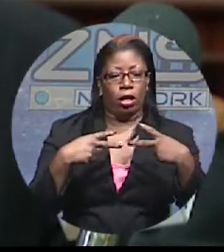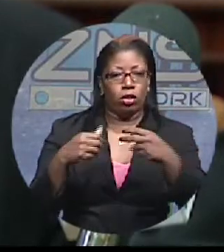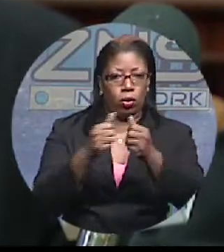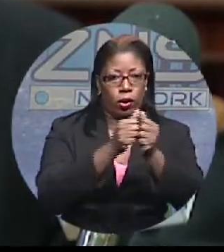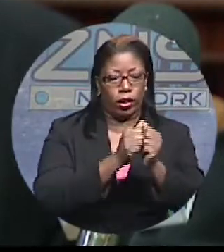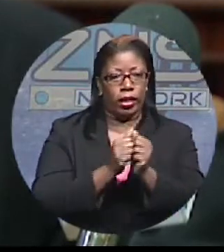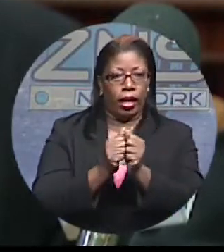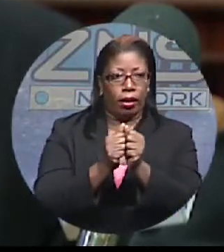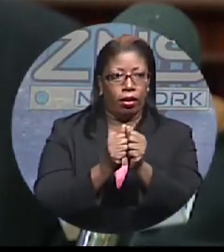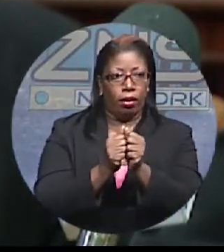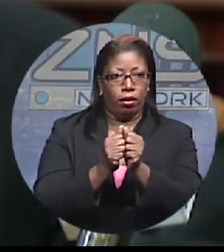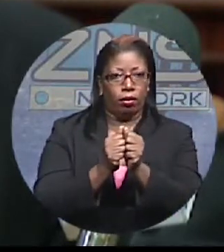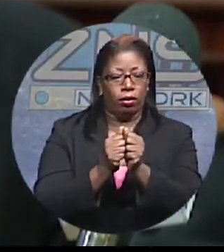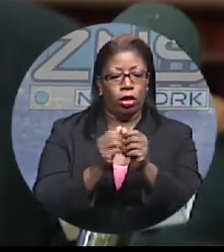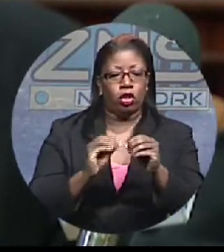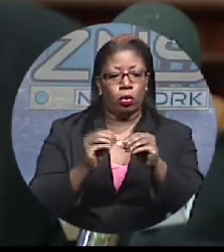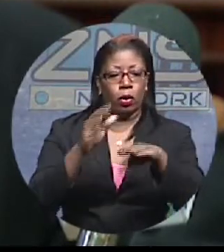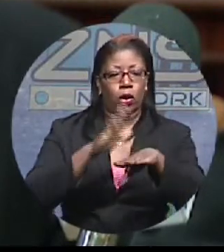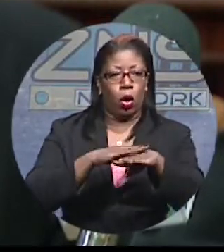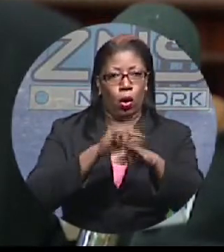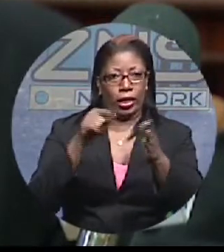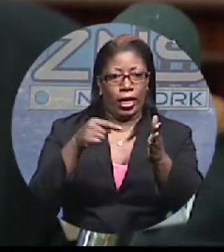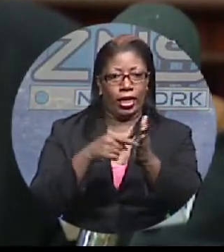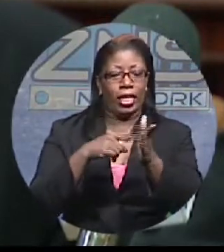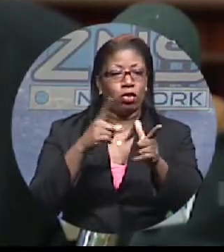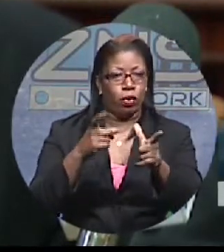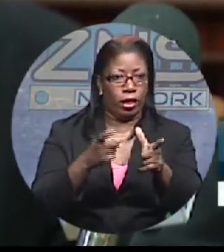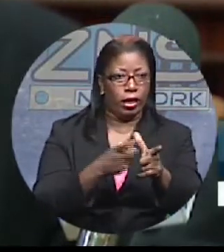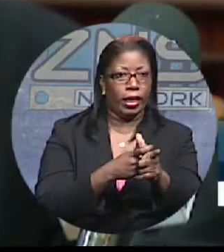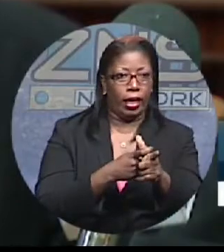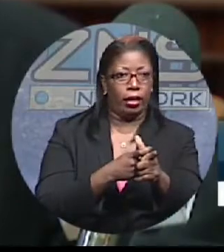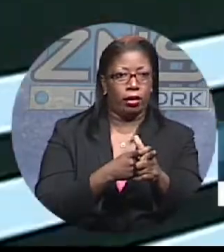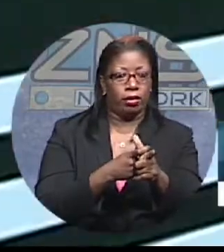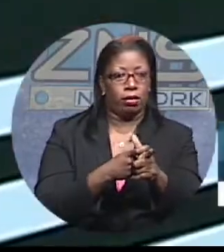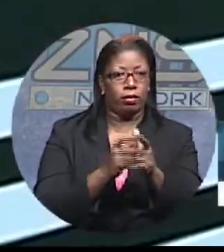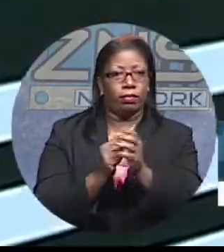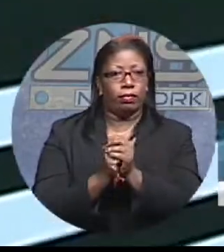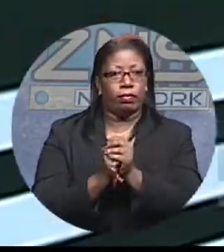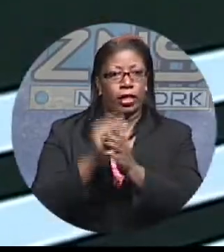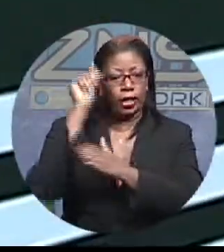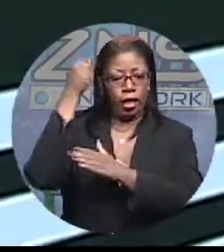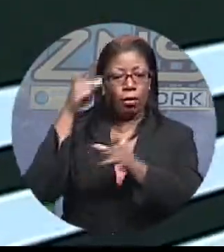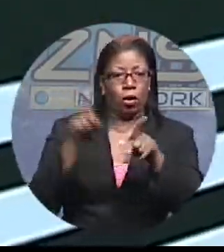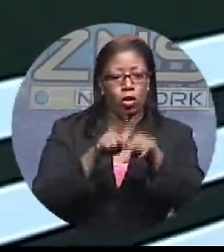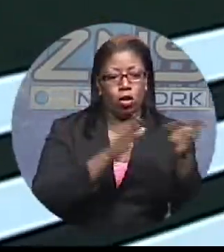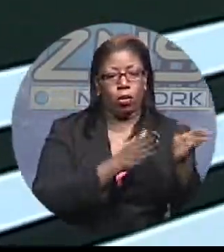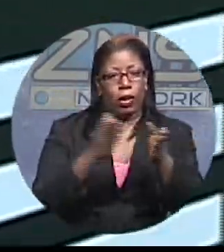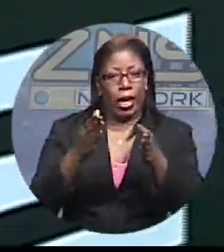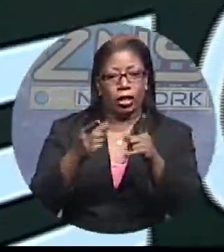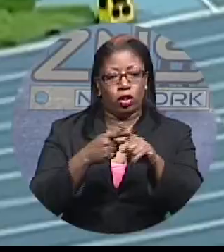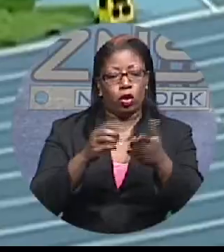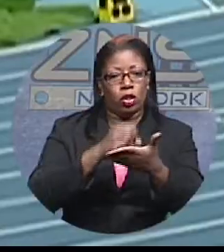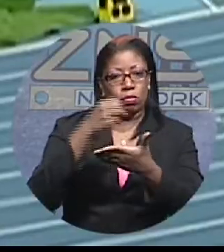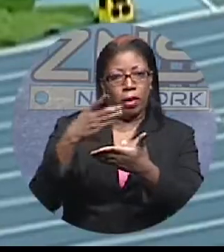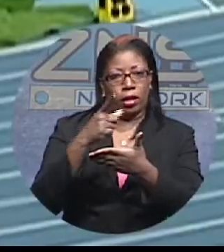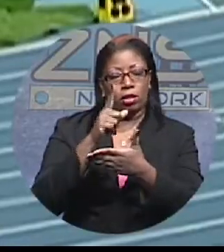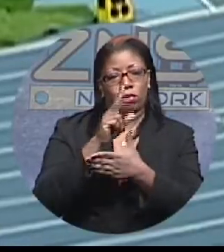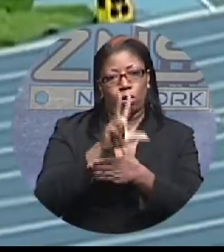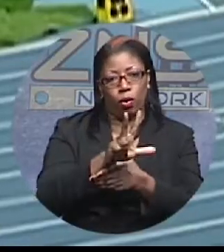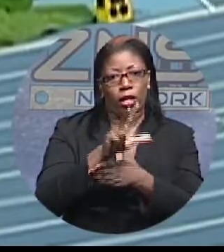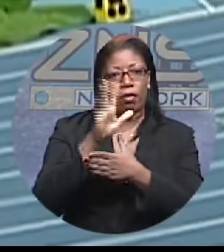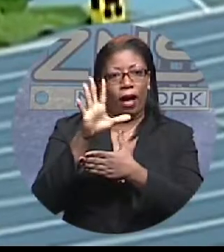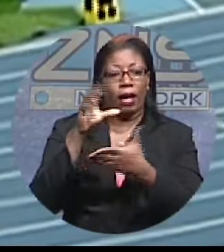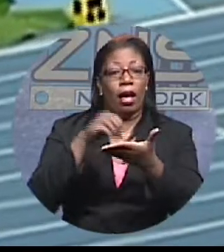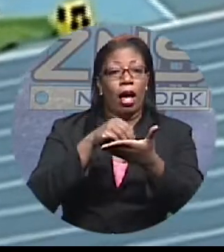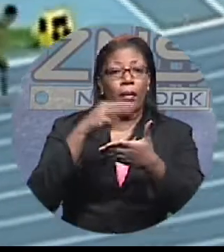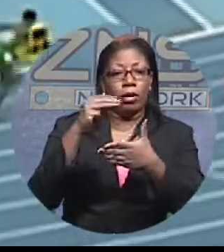put on these relays, we'll have a very, very successful event. The government plans to spend between $3 and $5 million for each